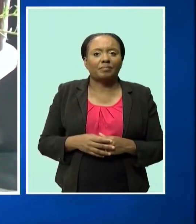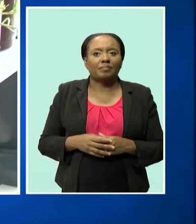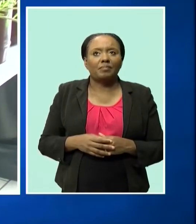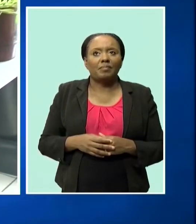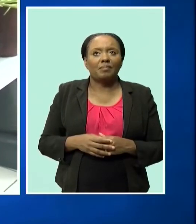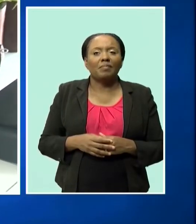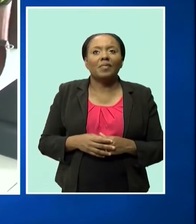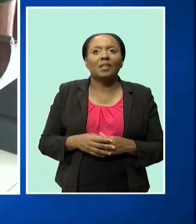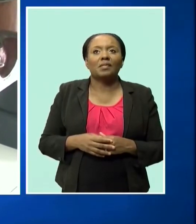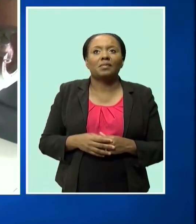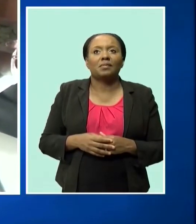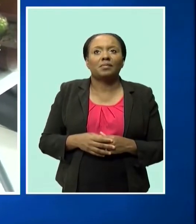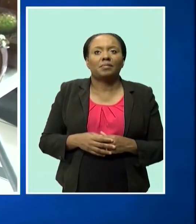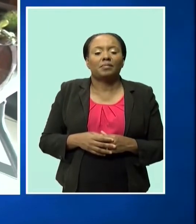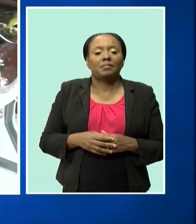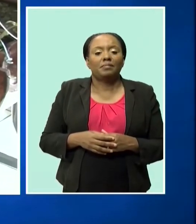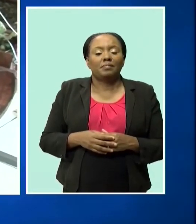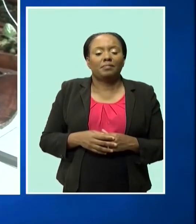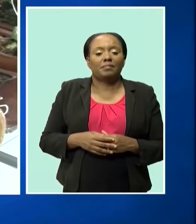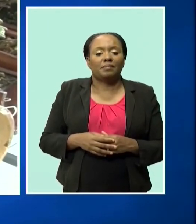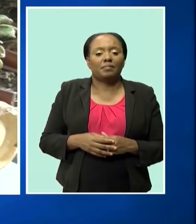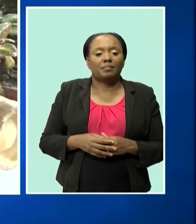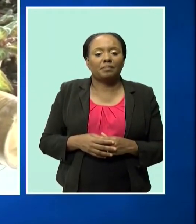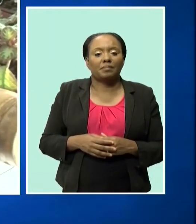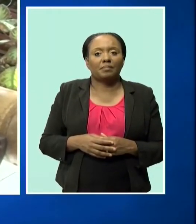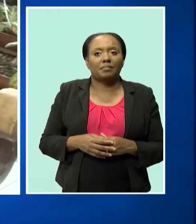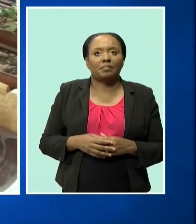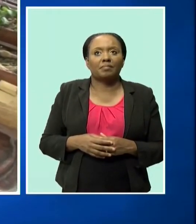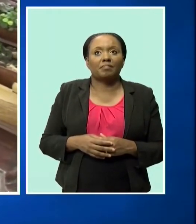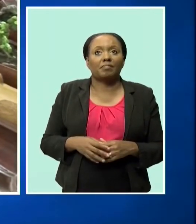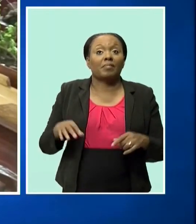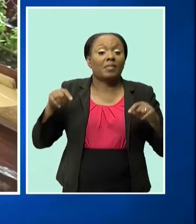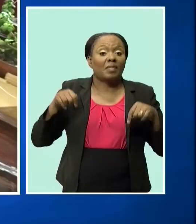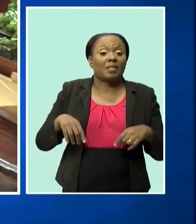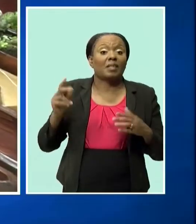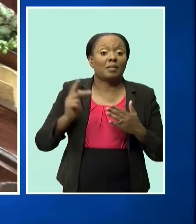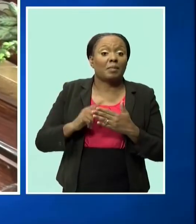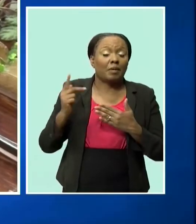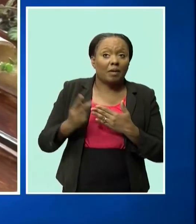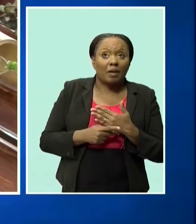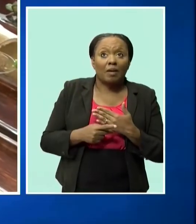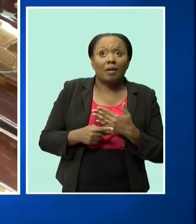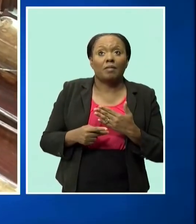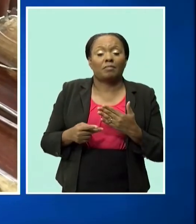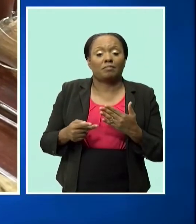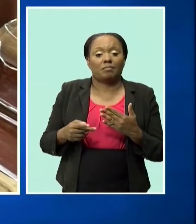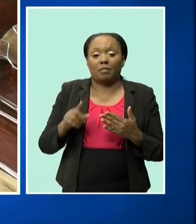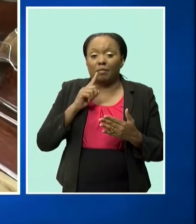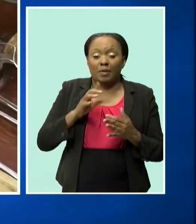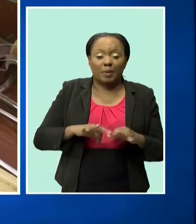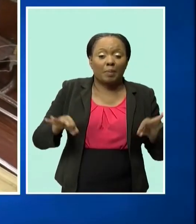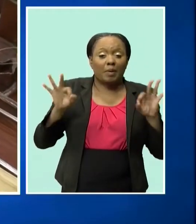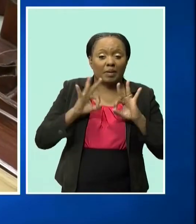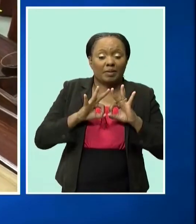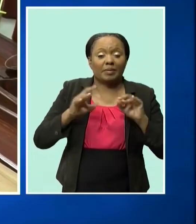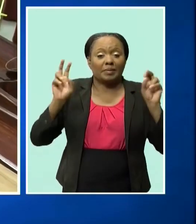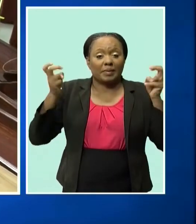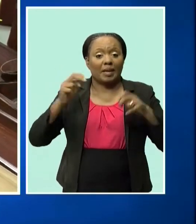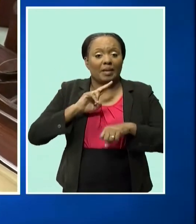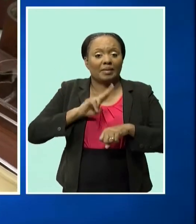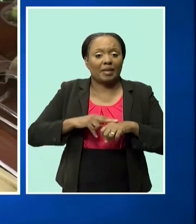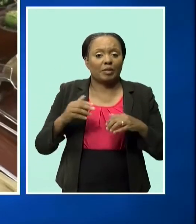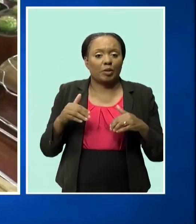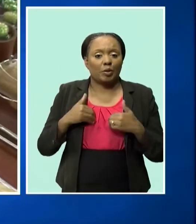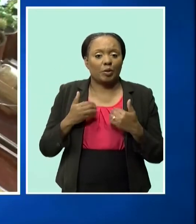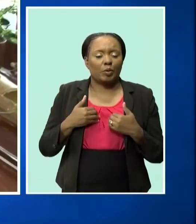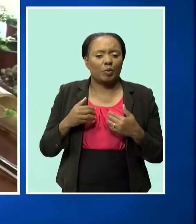Now this program is a critical one for the ministry. The National Youth Week celebration is one which we take